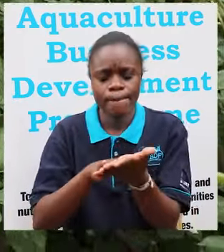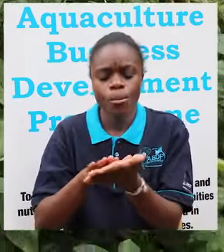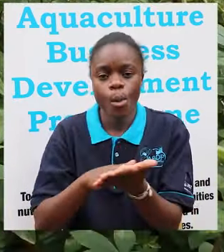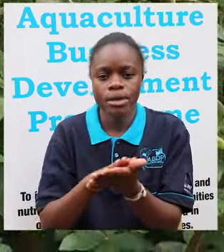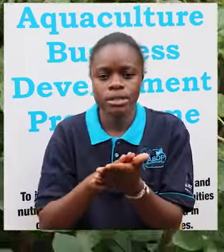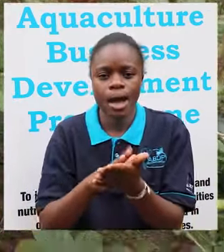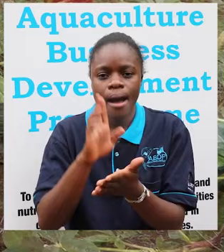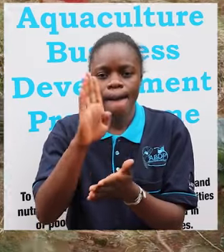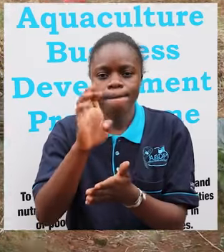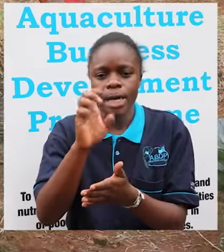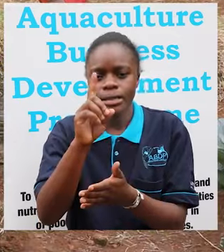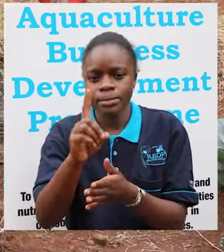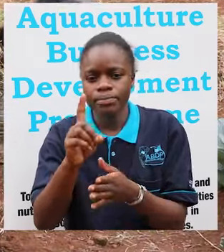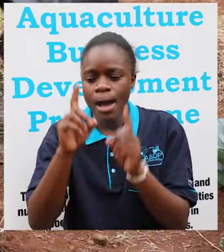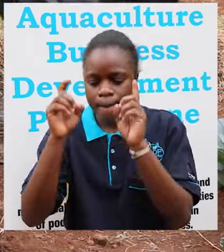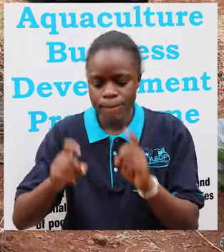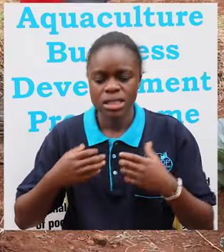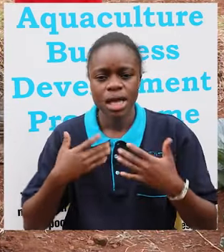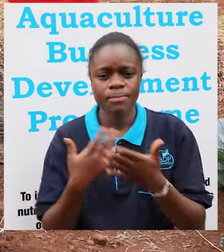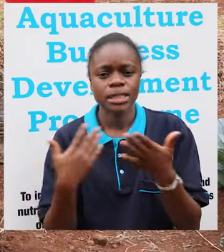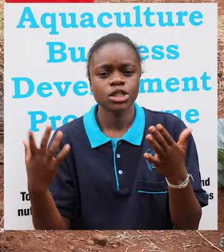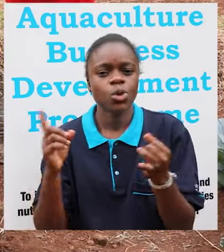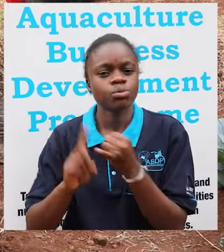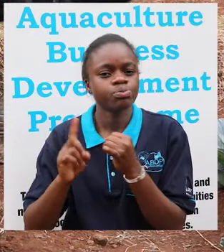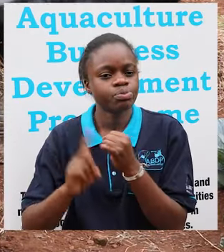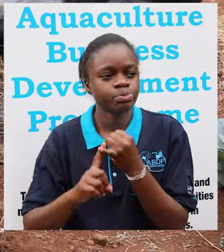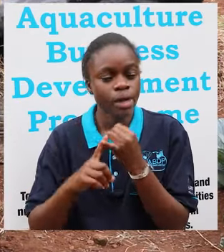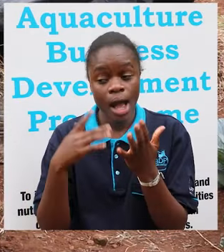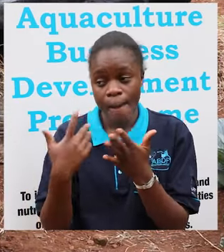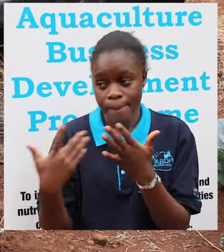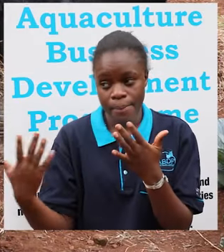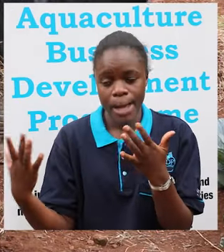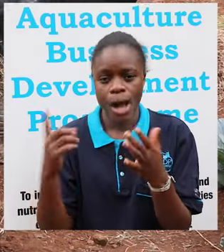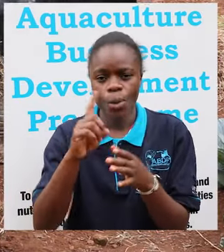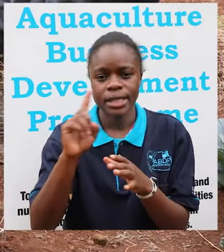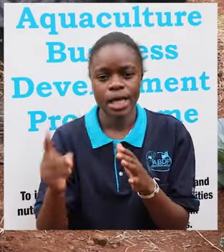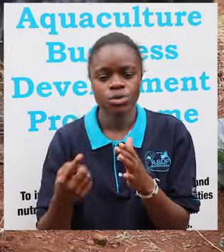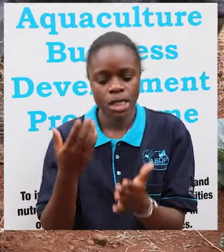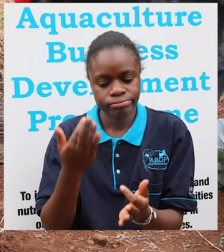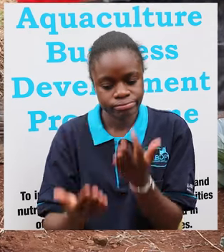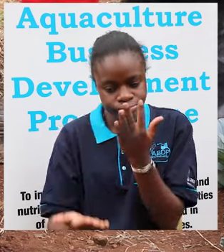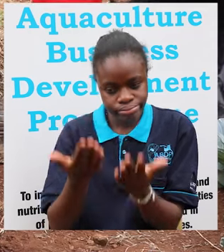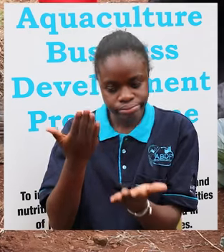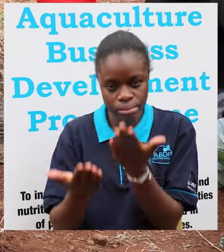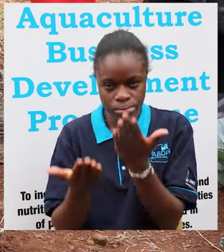have. One, you require to have a polythene, paper, 1,000 gauge,